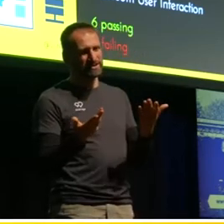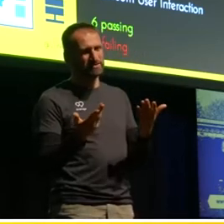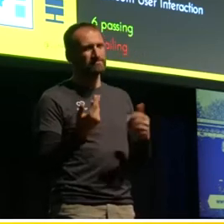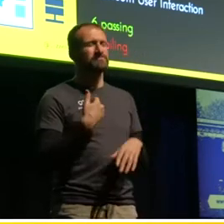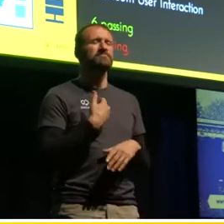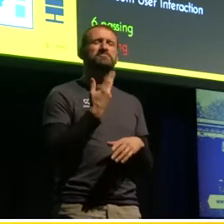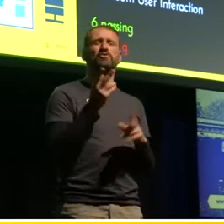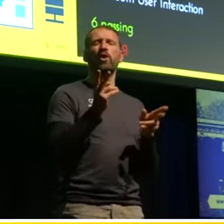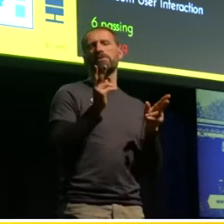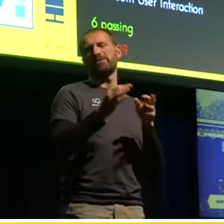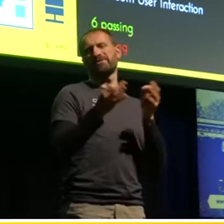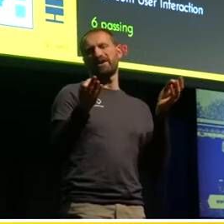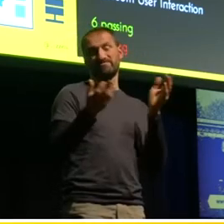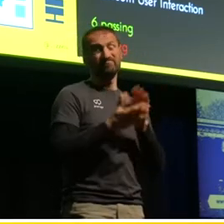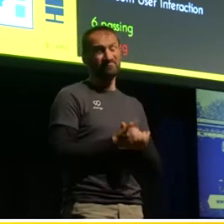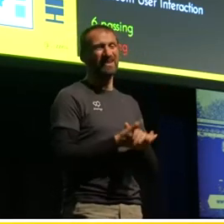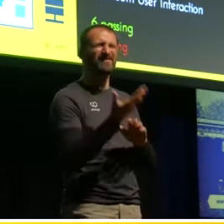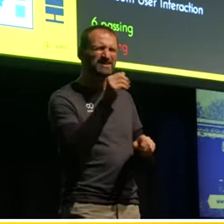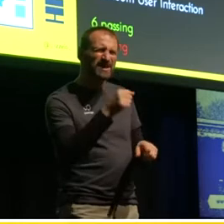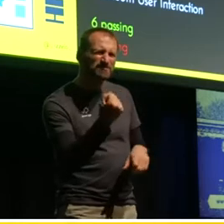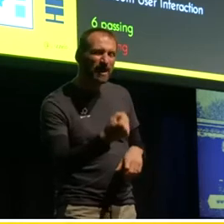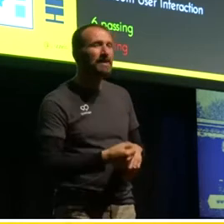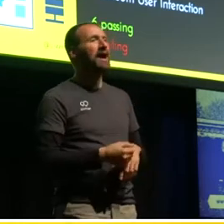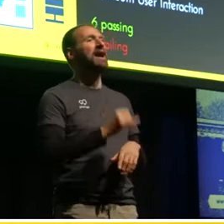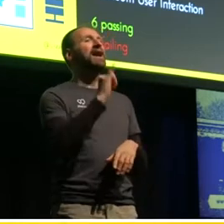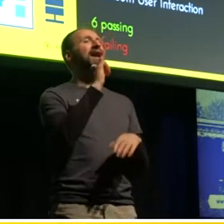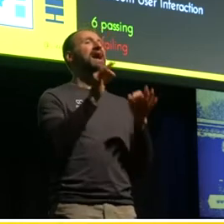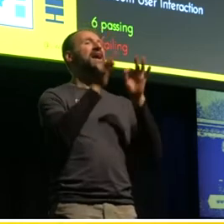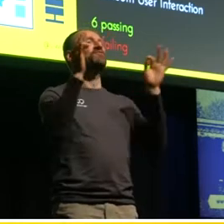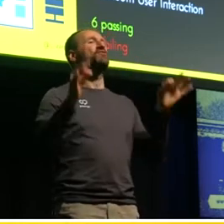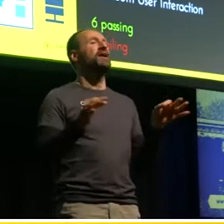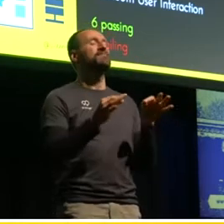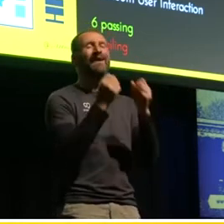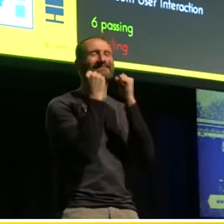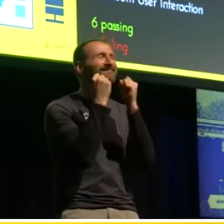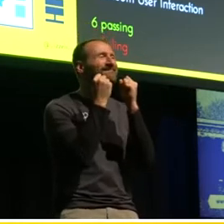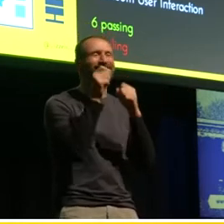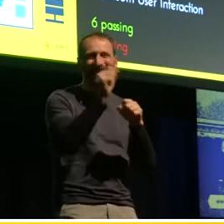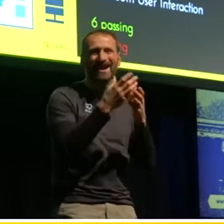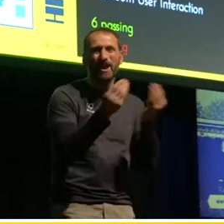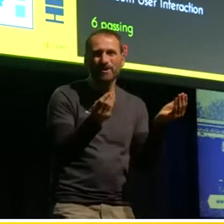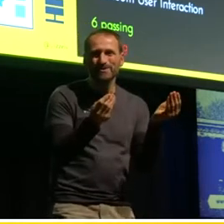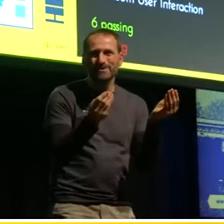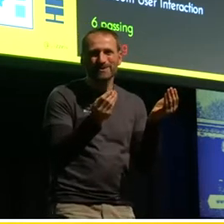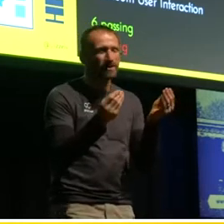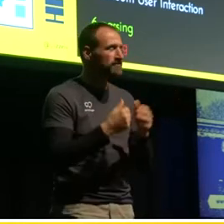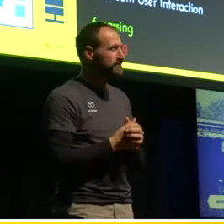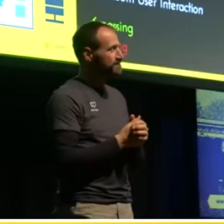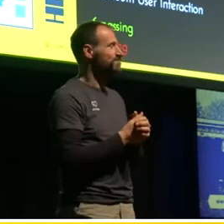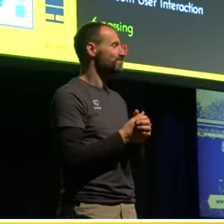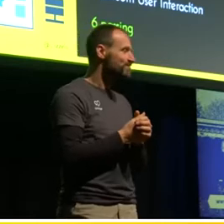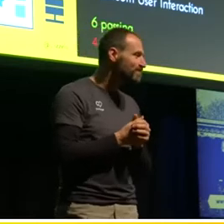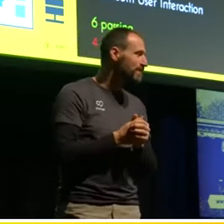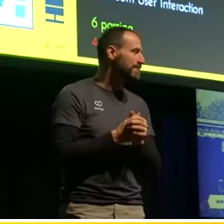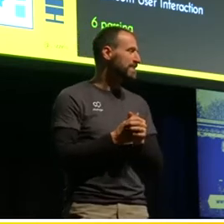Yes. It solves it immediately in one day. But then you're stuck with iframes. You can